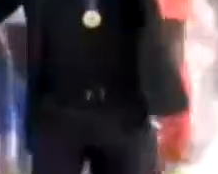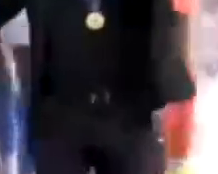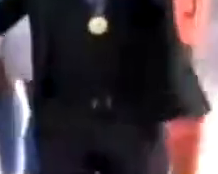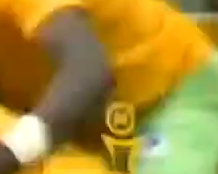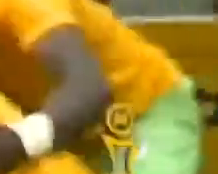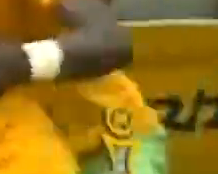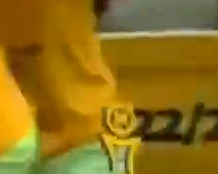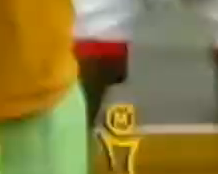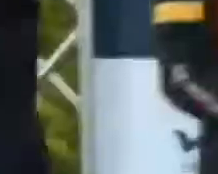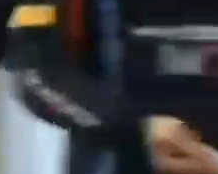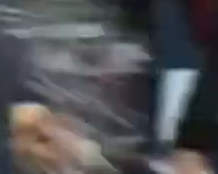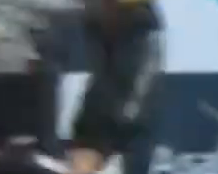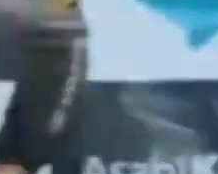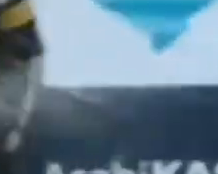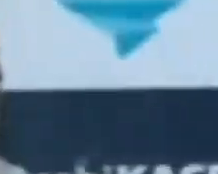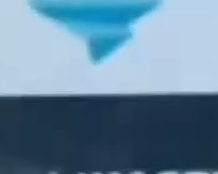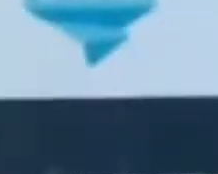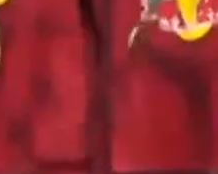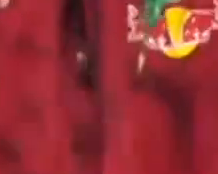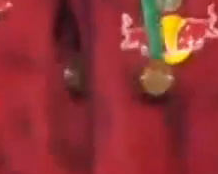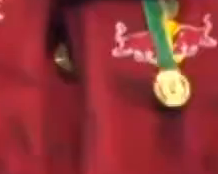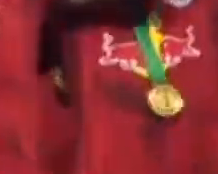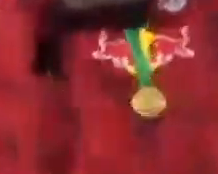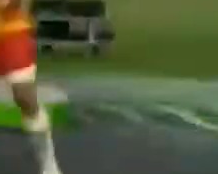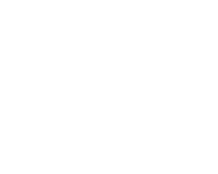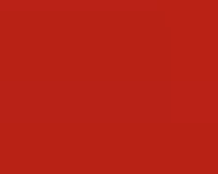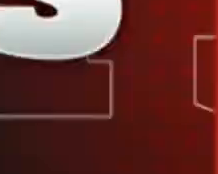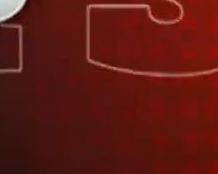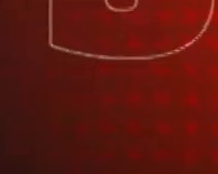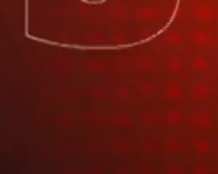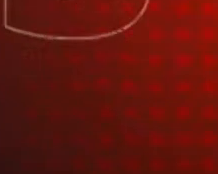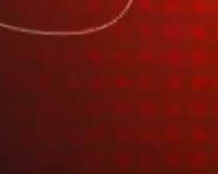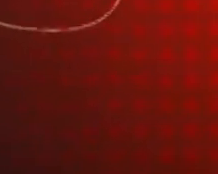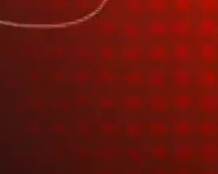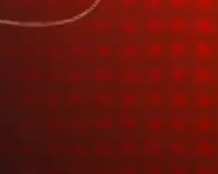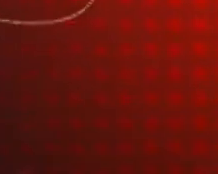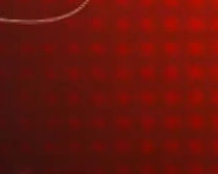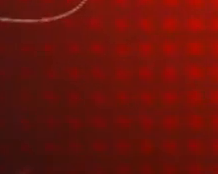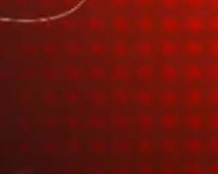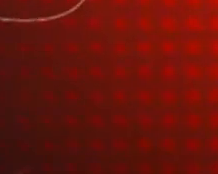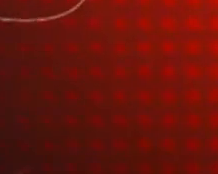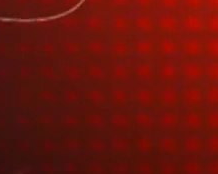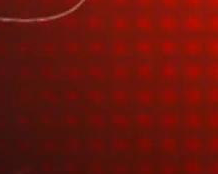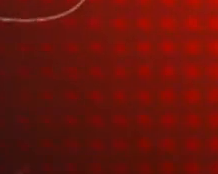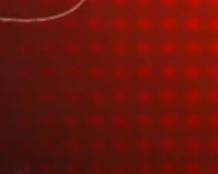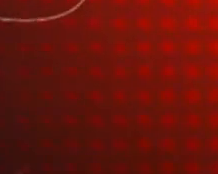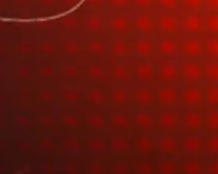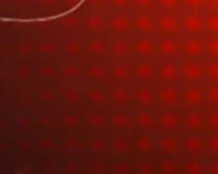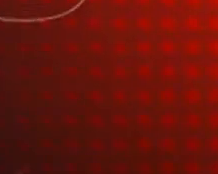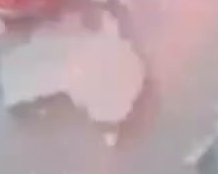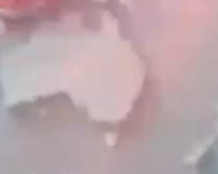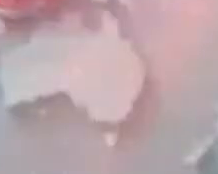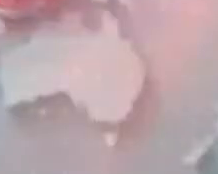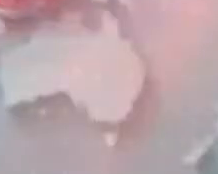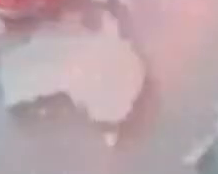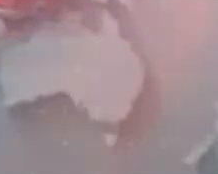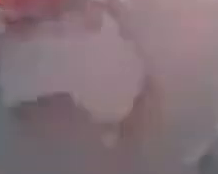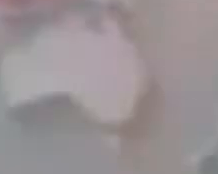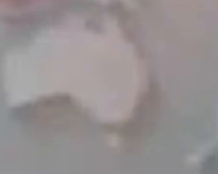at, we've got you covered. KBC Channel 1. Your true sports partner.